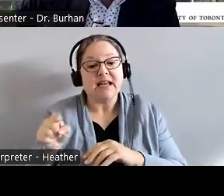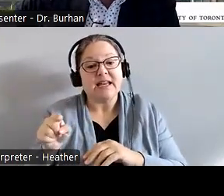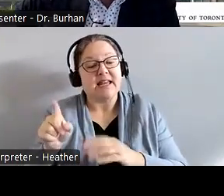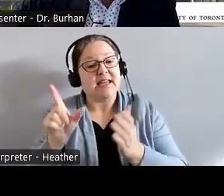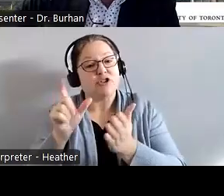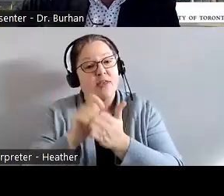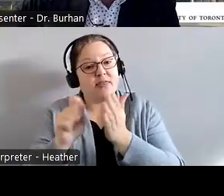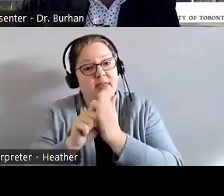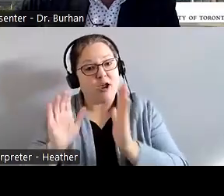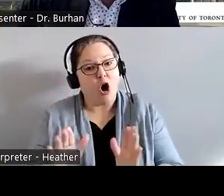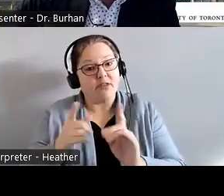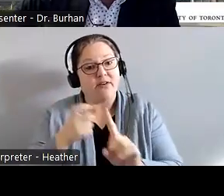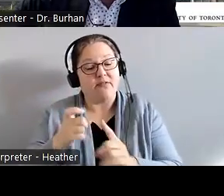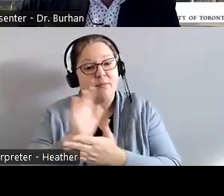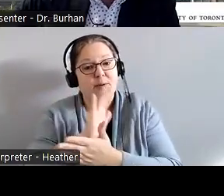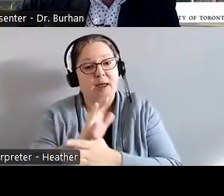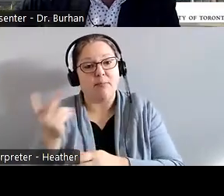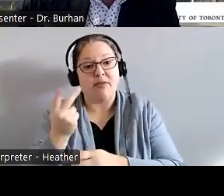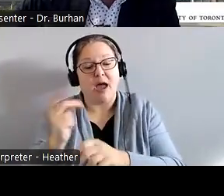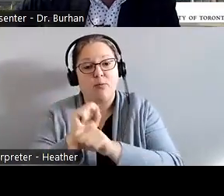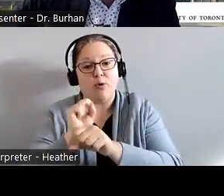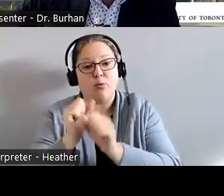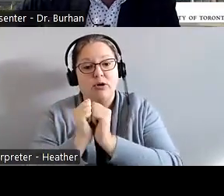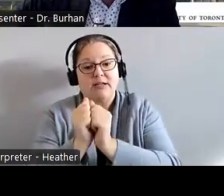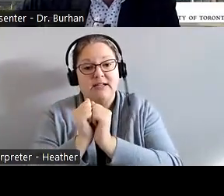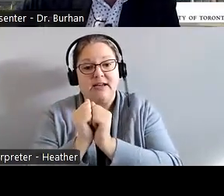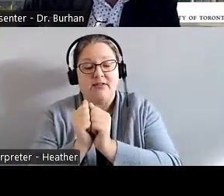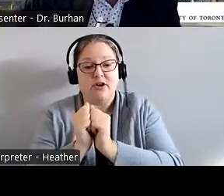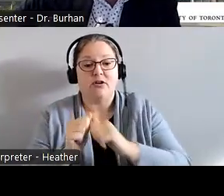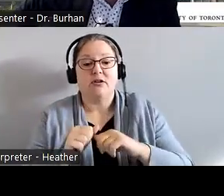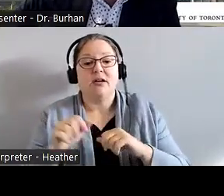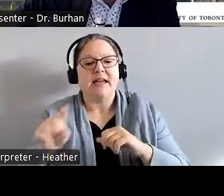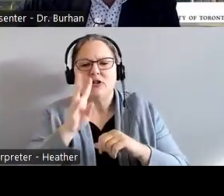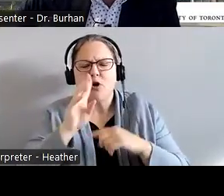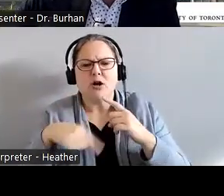on the paper that we're working on from the SCTAD study, looking at falls and